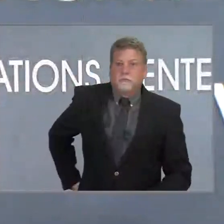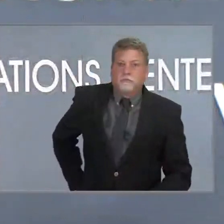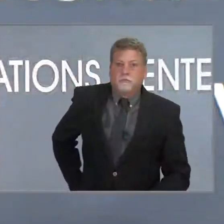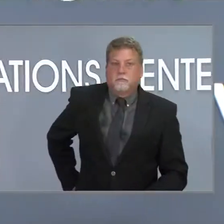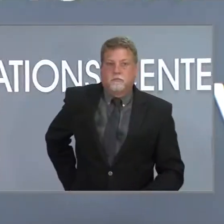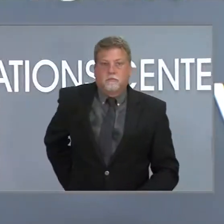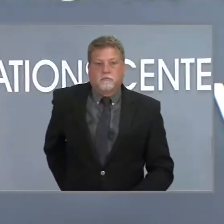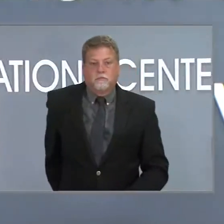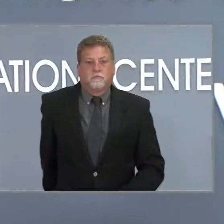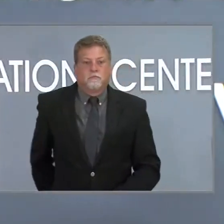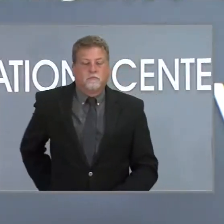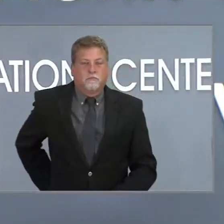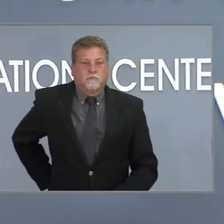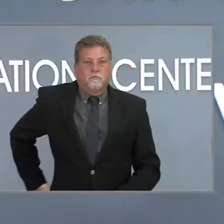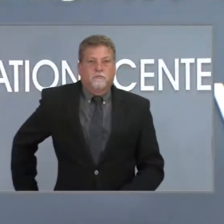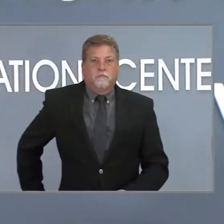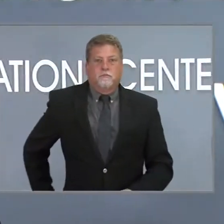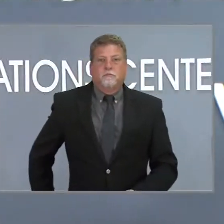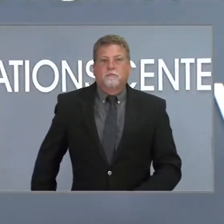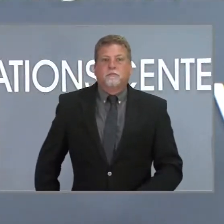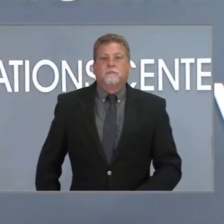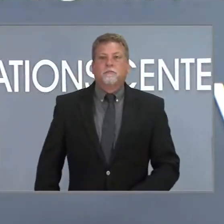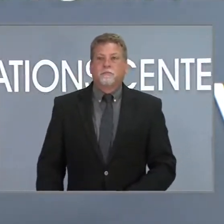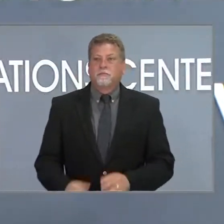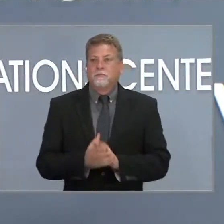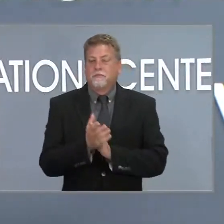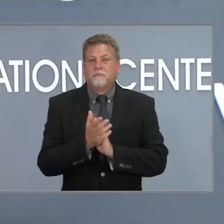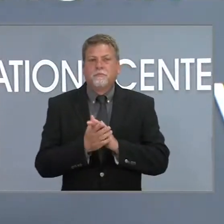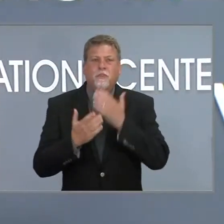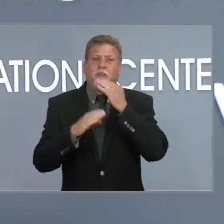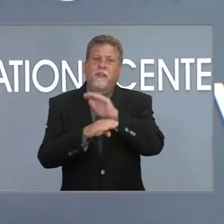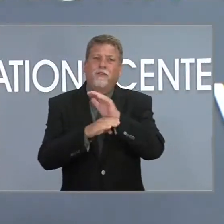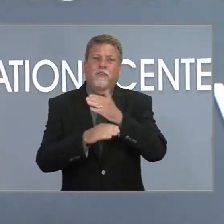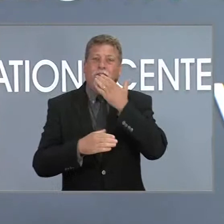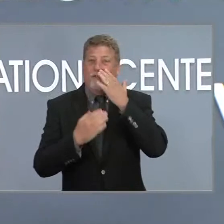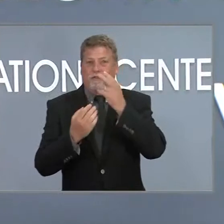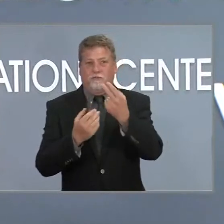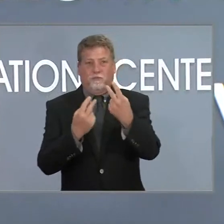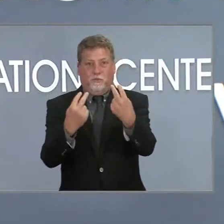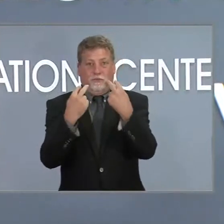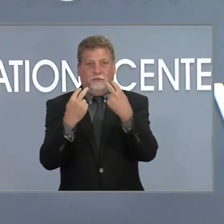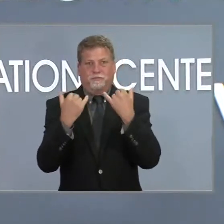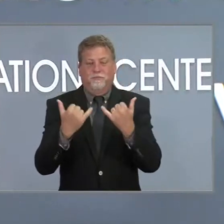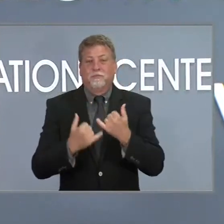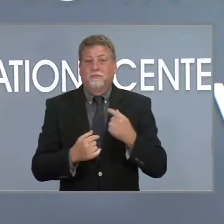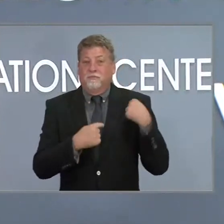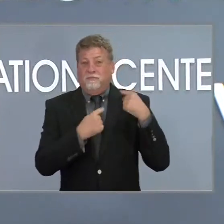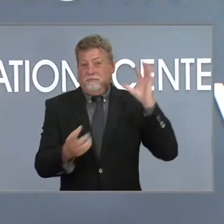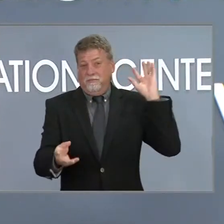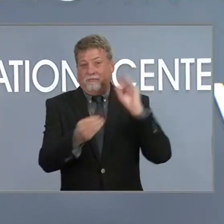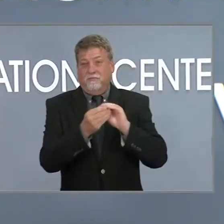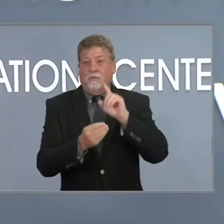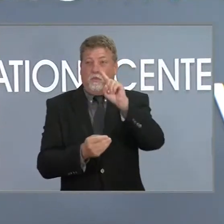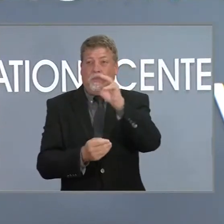Well, good afternoon, everybody, and thank you for joining today's briefing. As of today, we have had